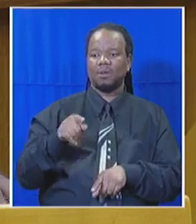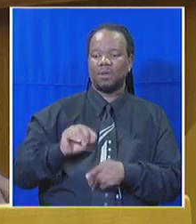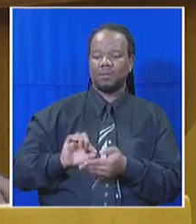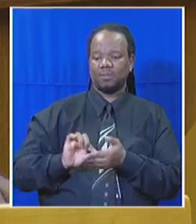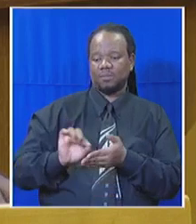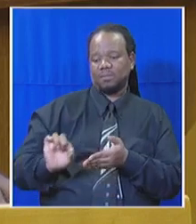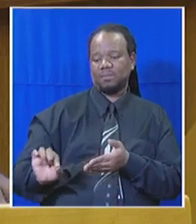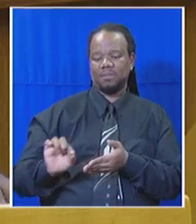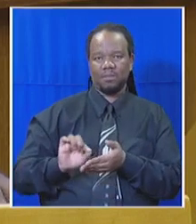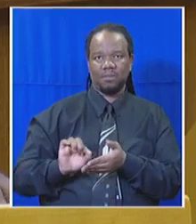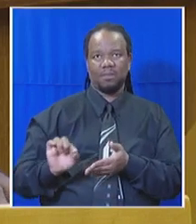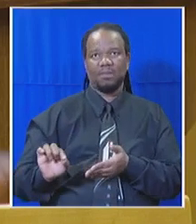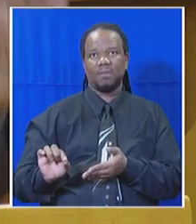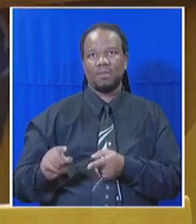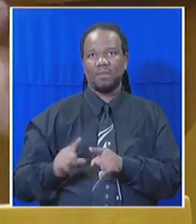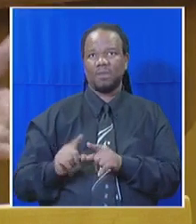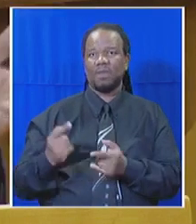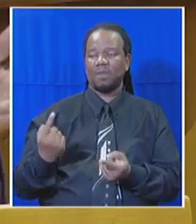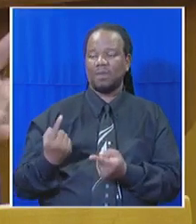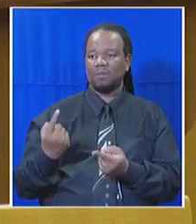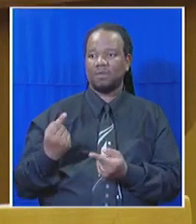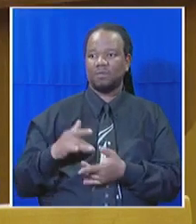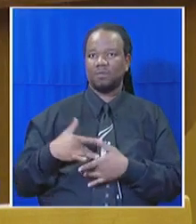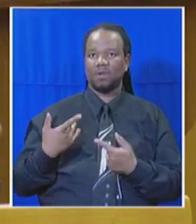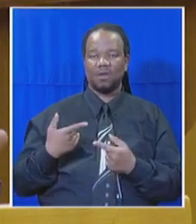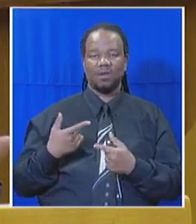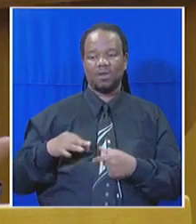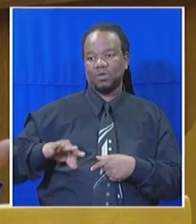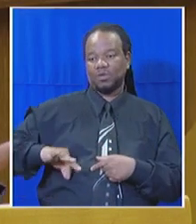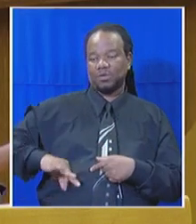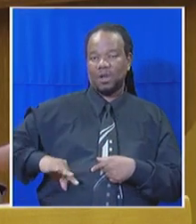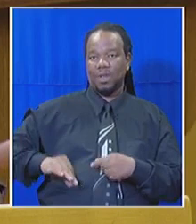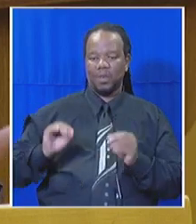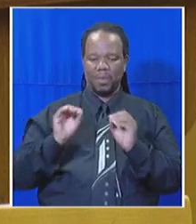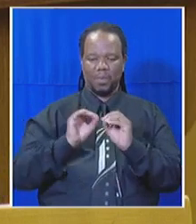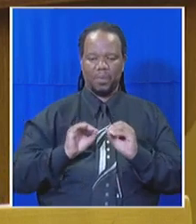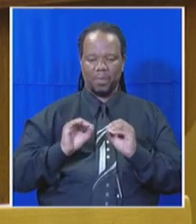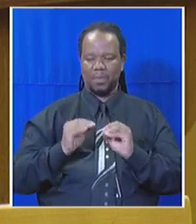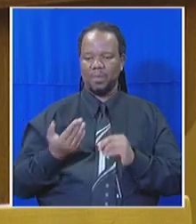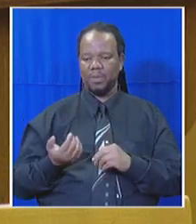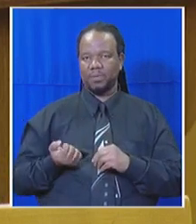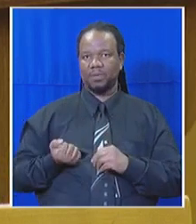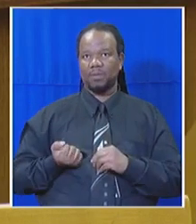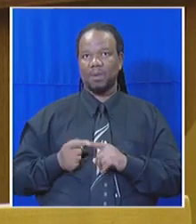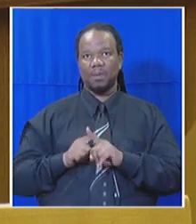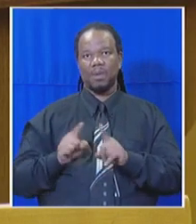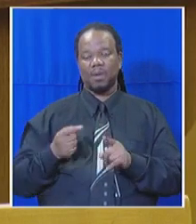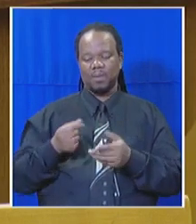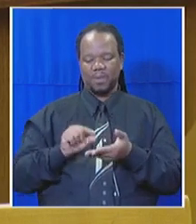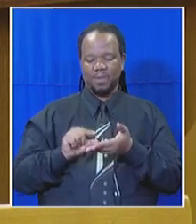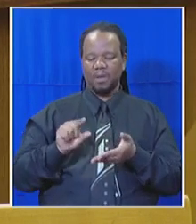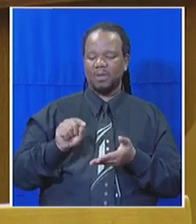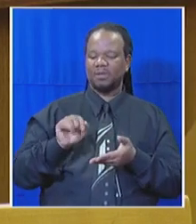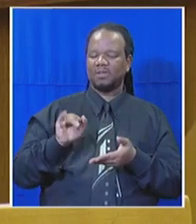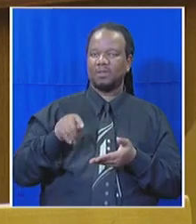can be able to survive. No salary, but they have tips Honorable that they are